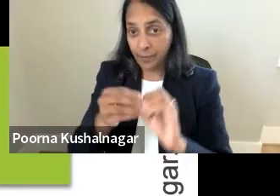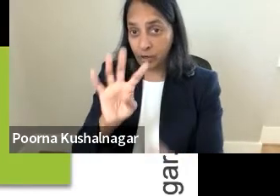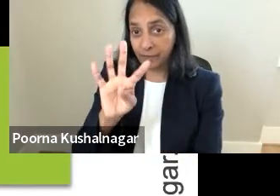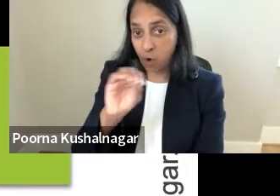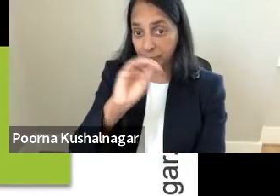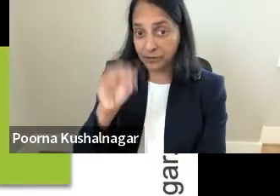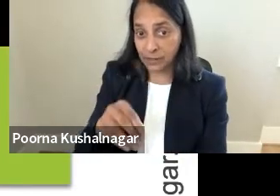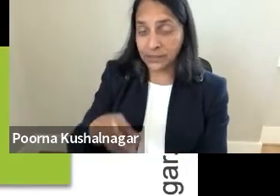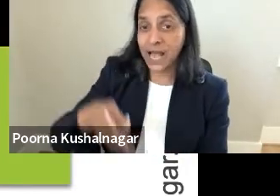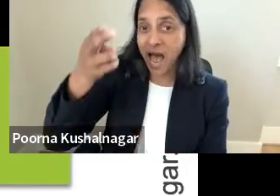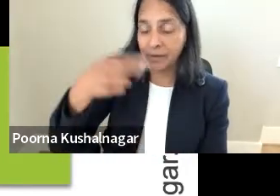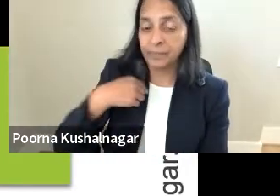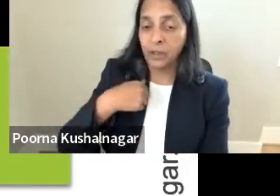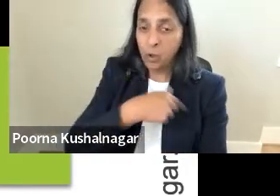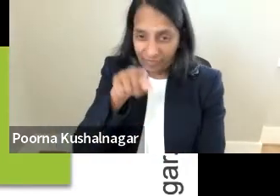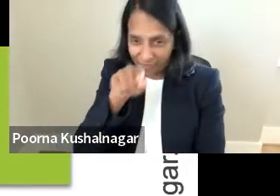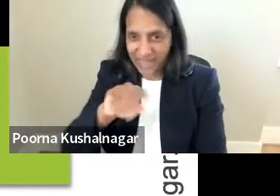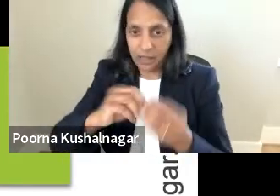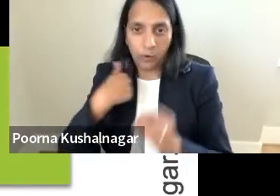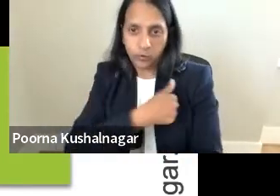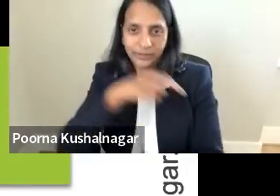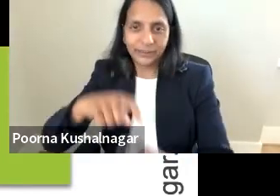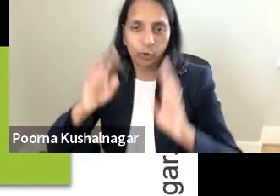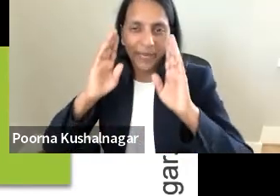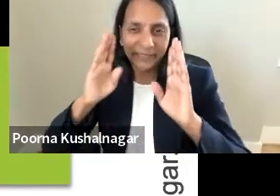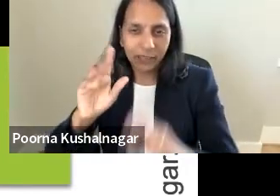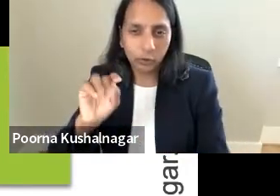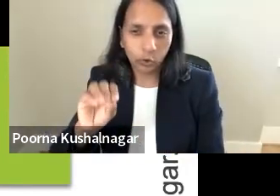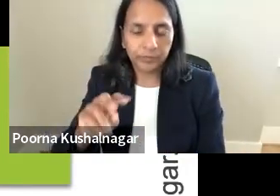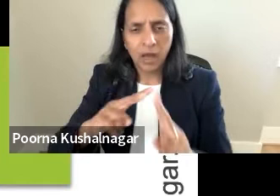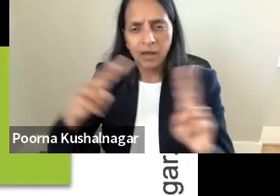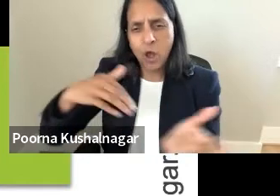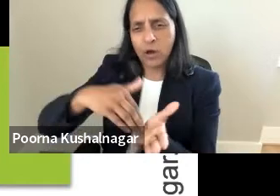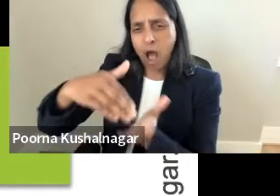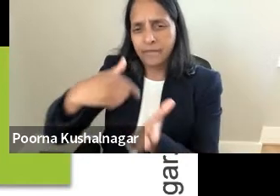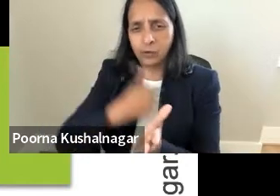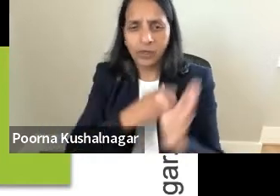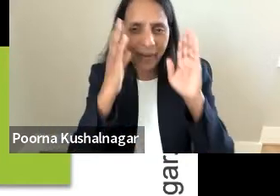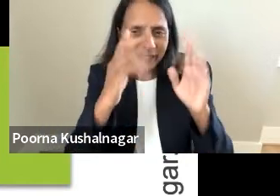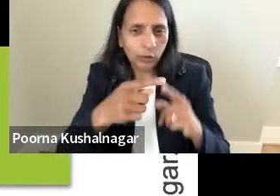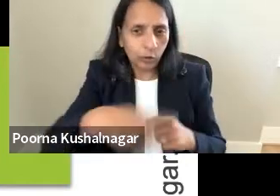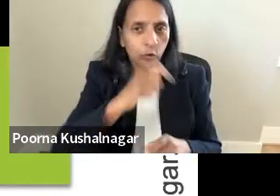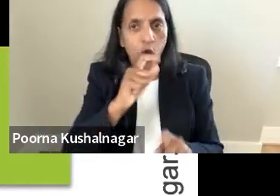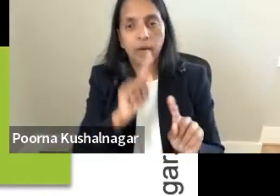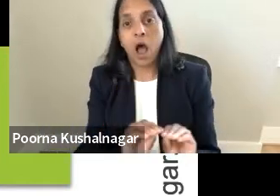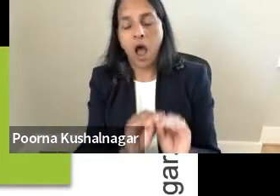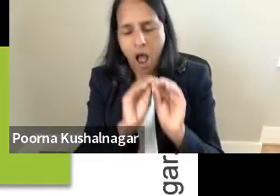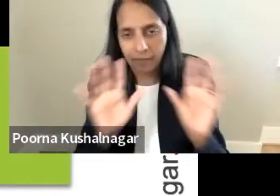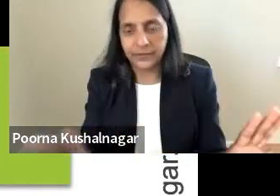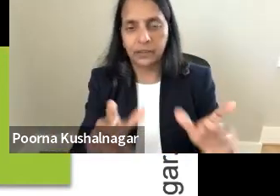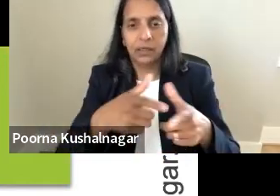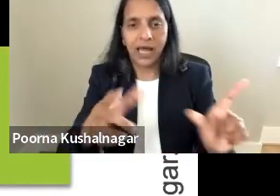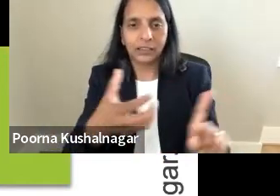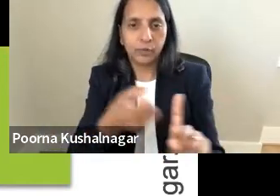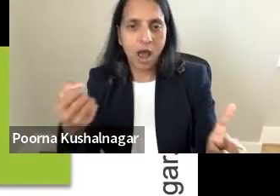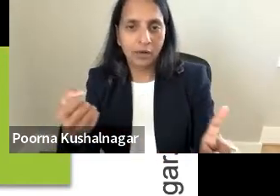were participating in group conversation. 40% is a very high number. And that's the number that I want us to pay attention to.